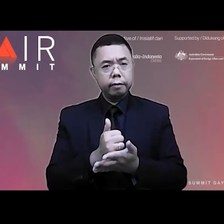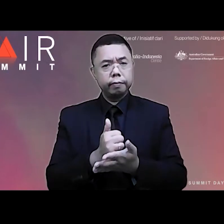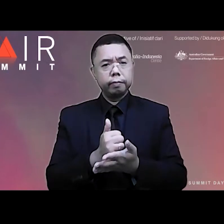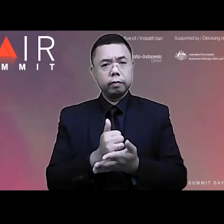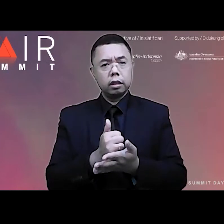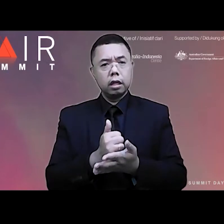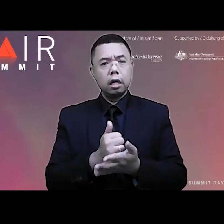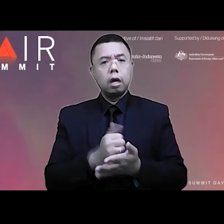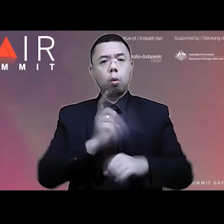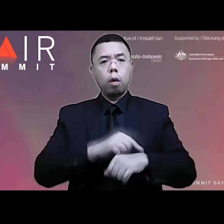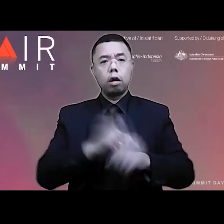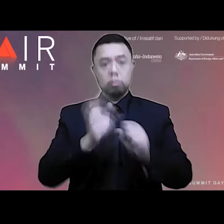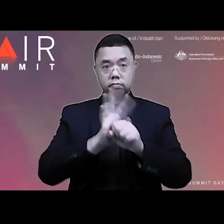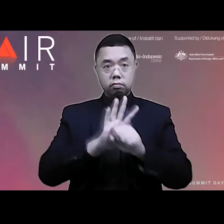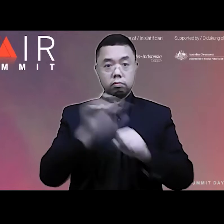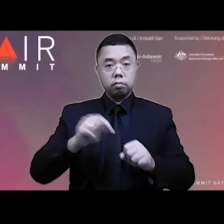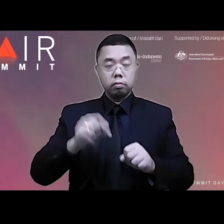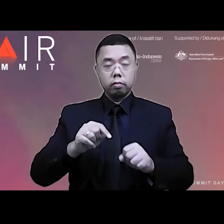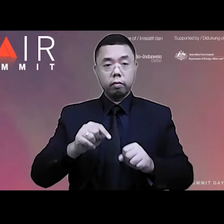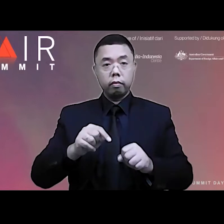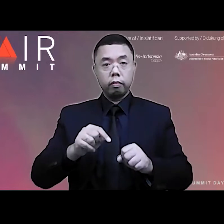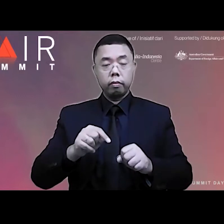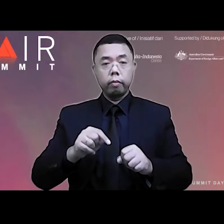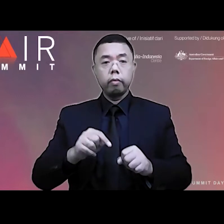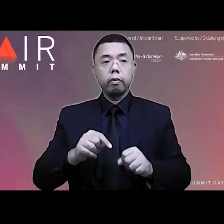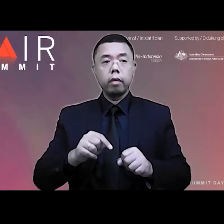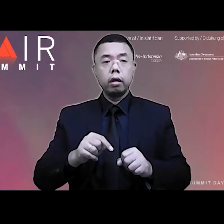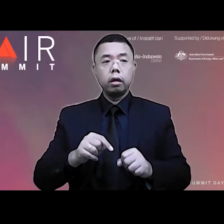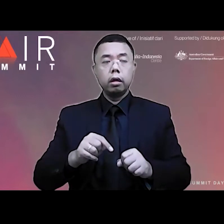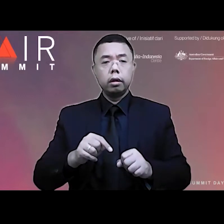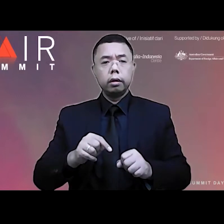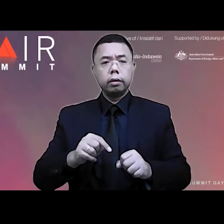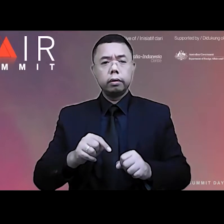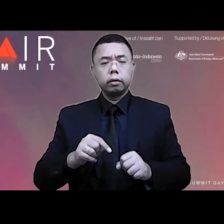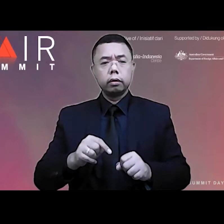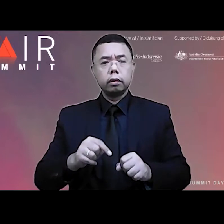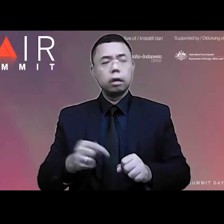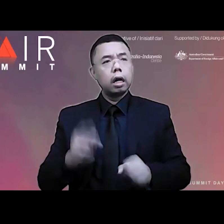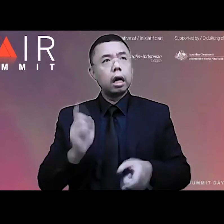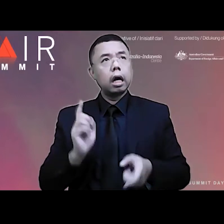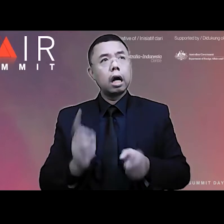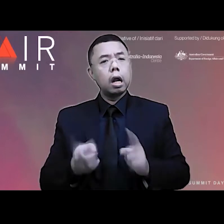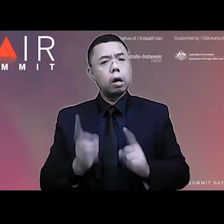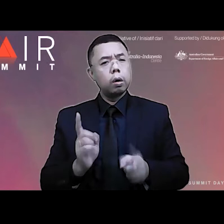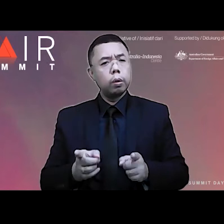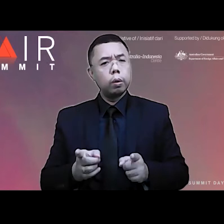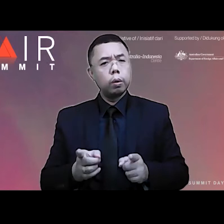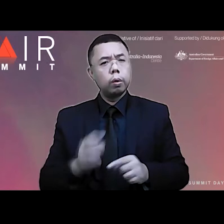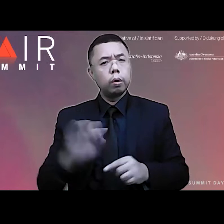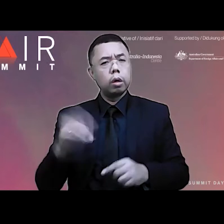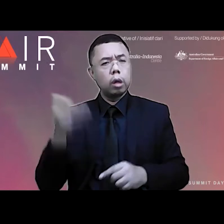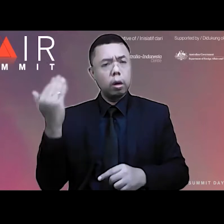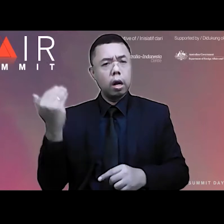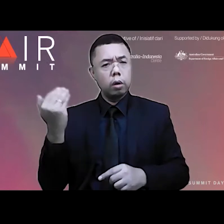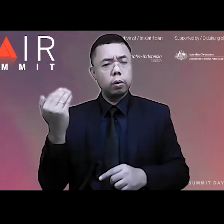since last year, Indonesia is self-sufficient on the rice productions. So it shows that